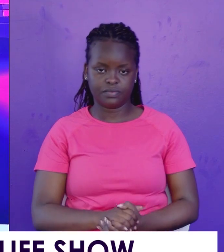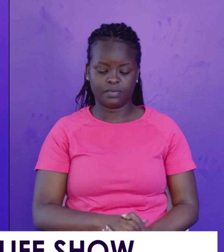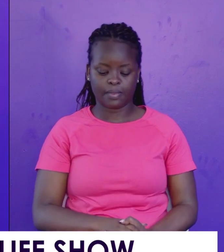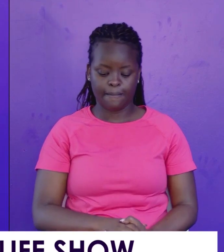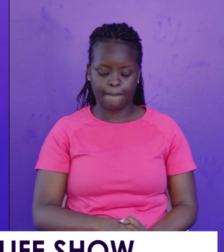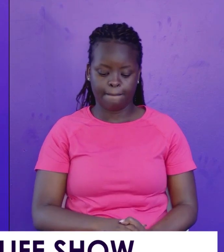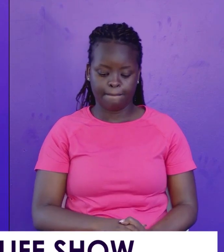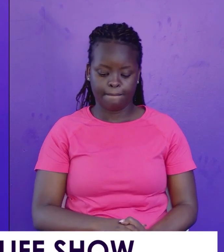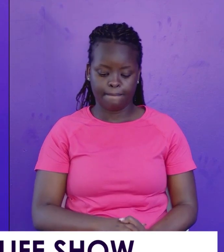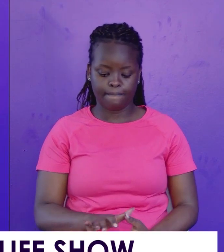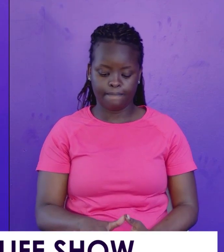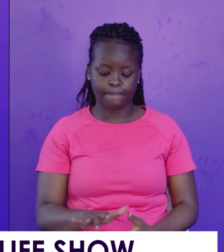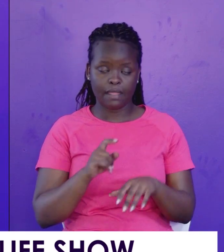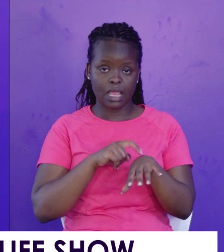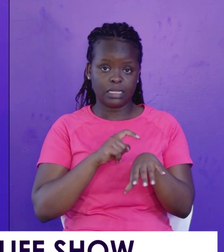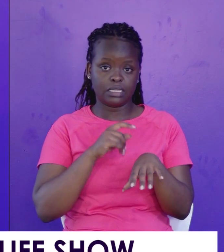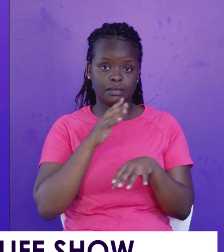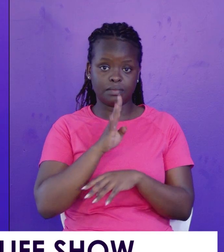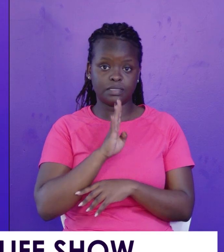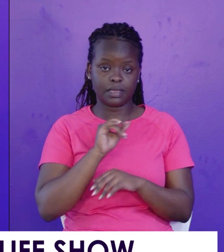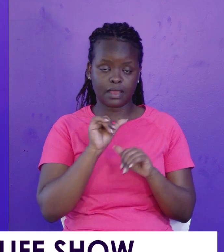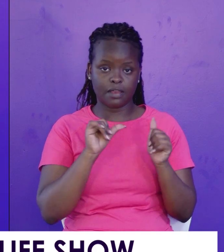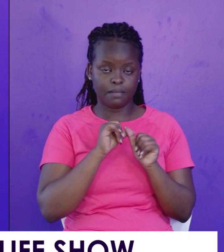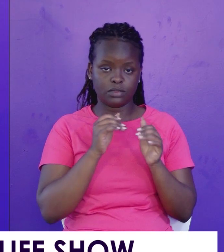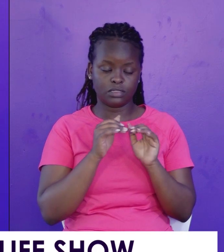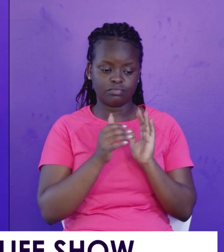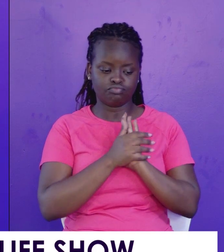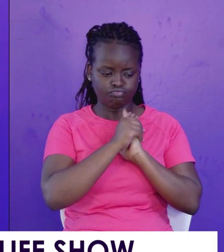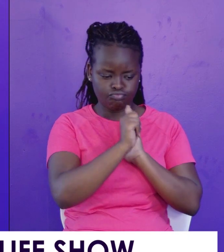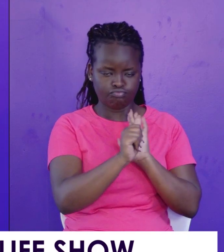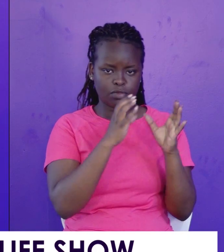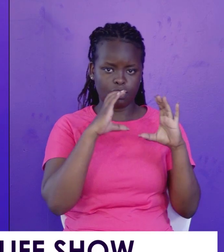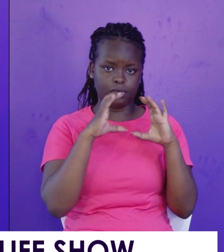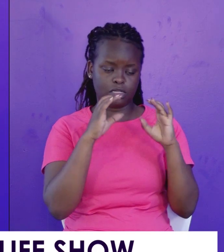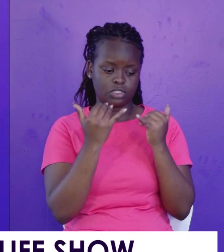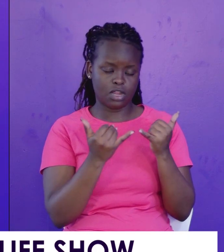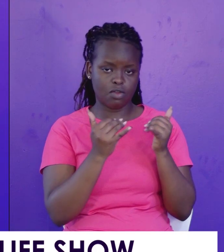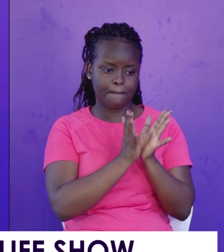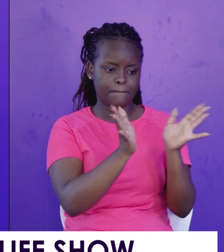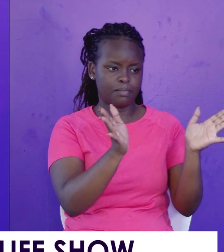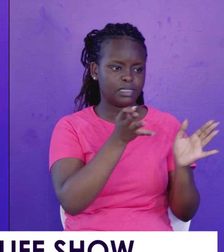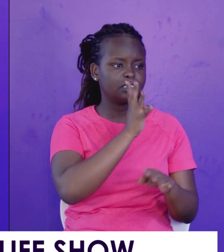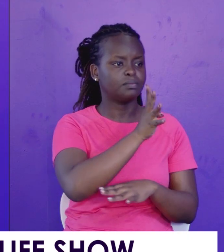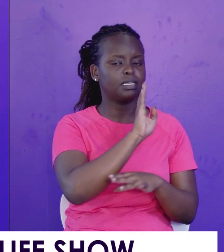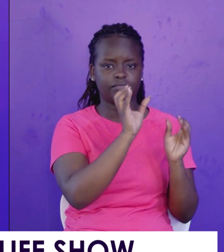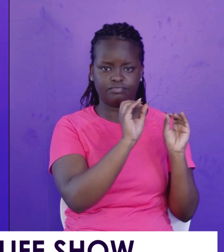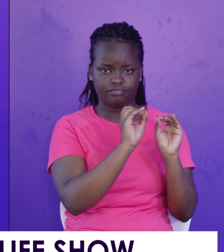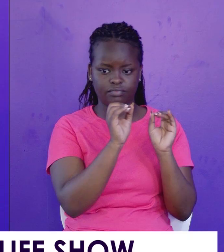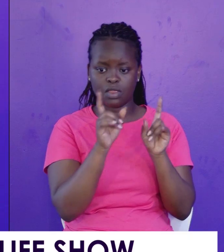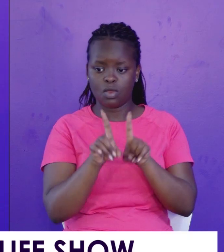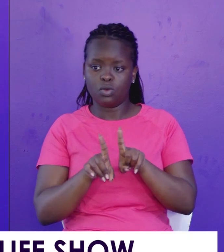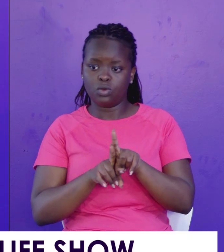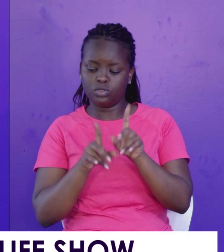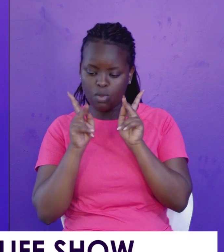And when you speak about effective communication, now we are not just touching on public speaking. We are also touching